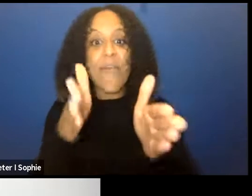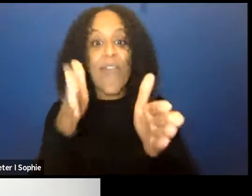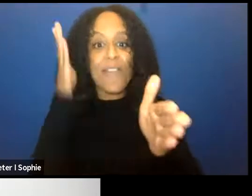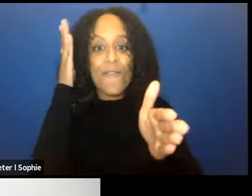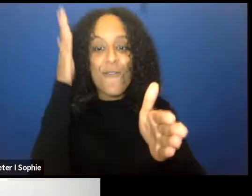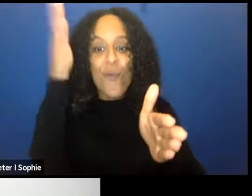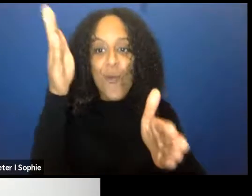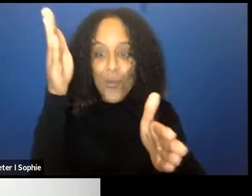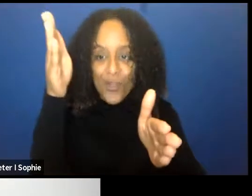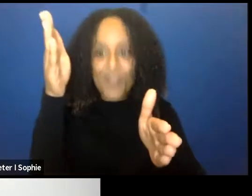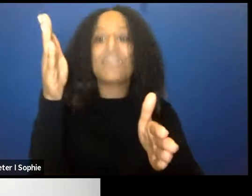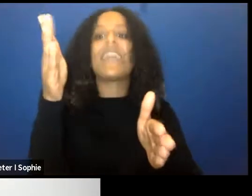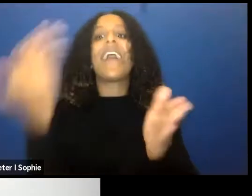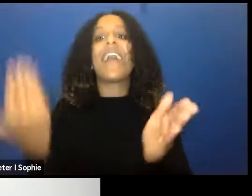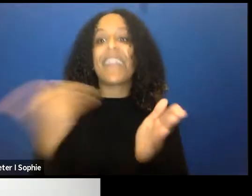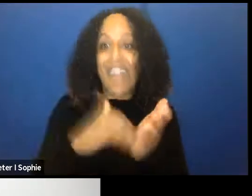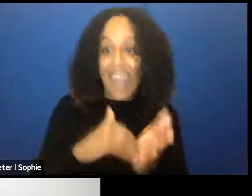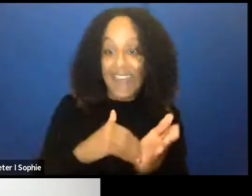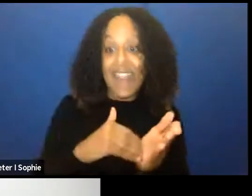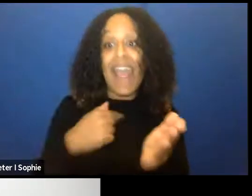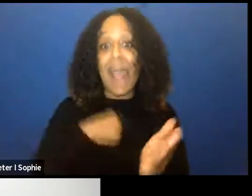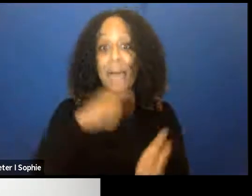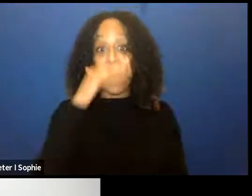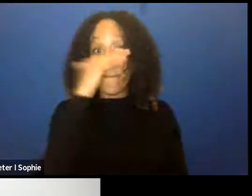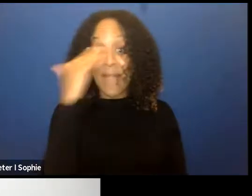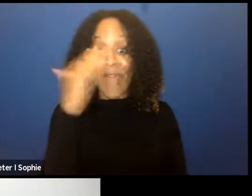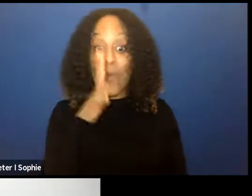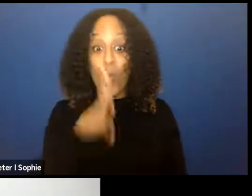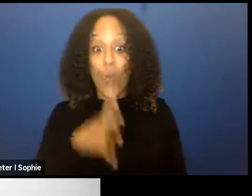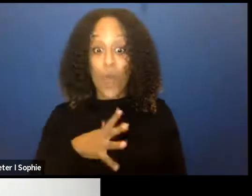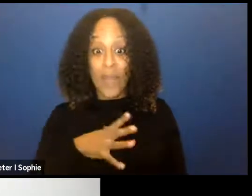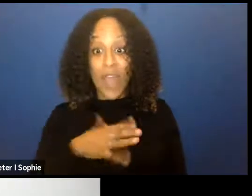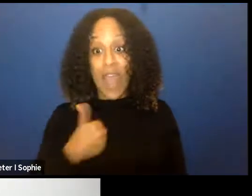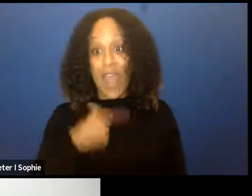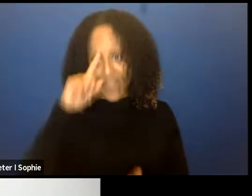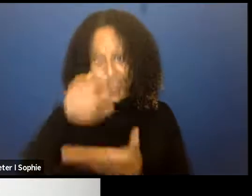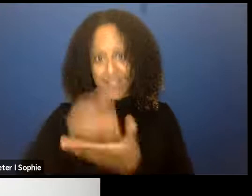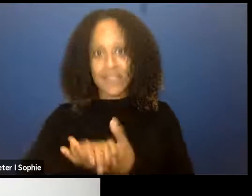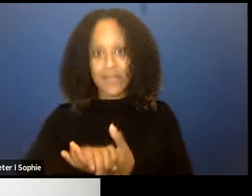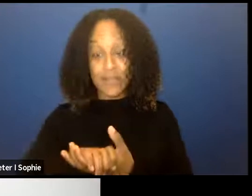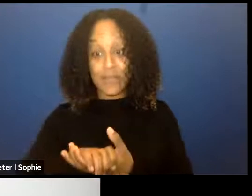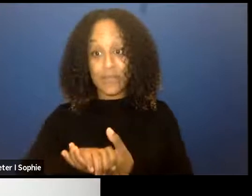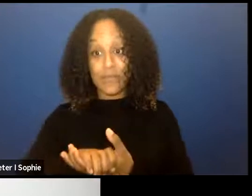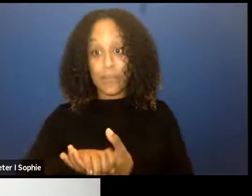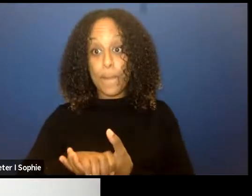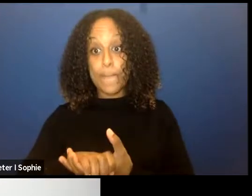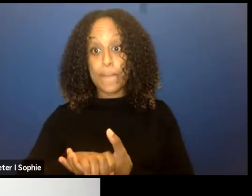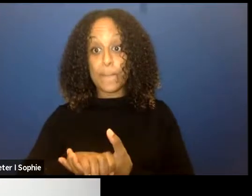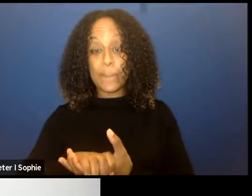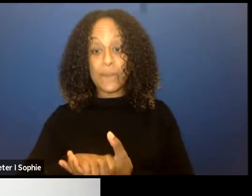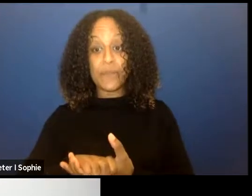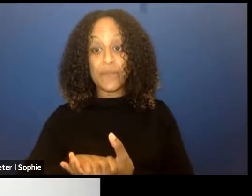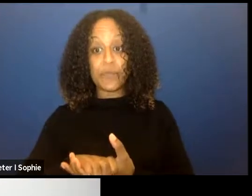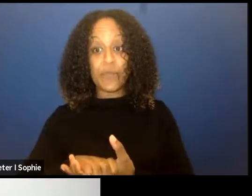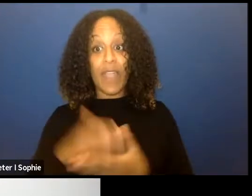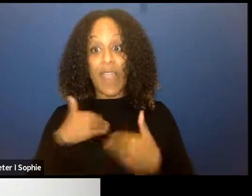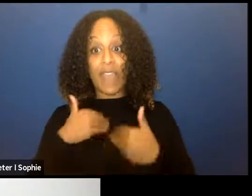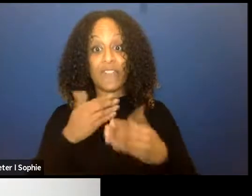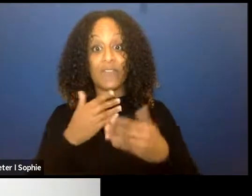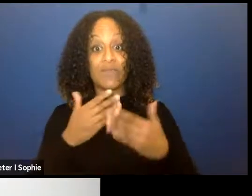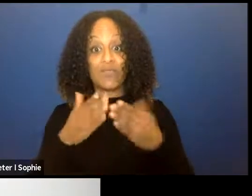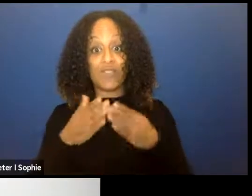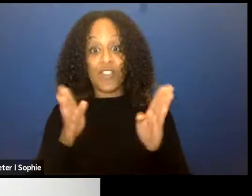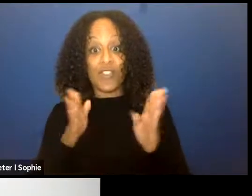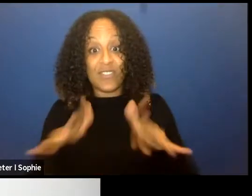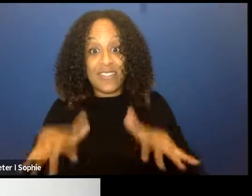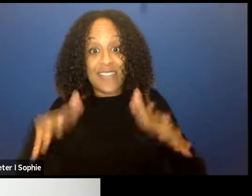is like, I'm a Black woman. I have a husband. I have general anxiety